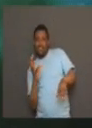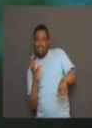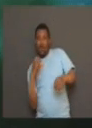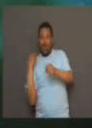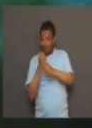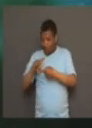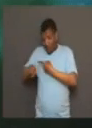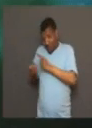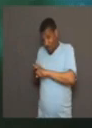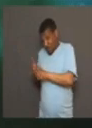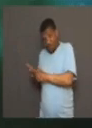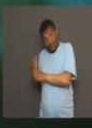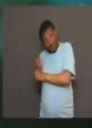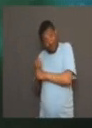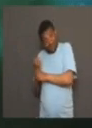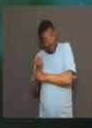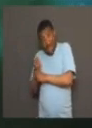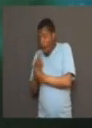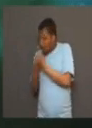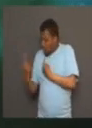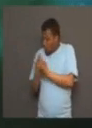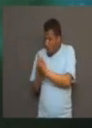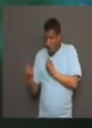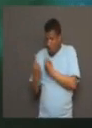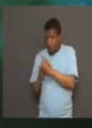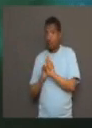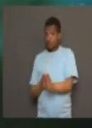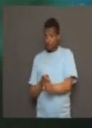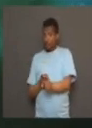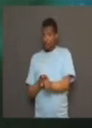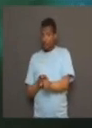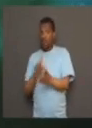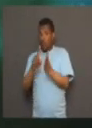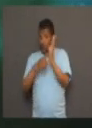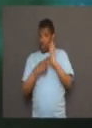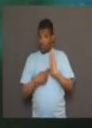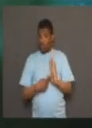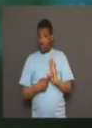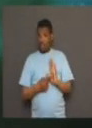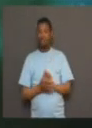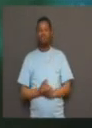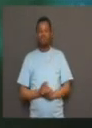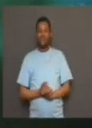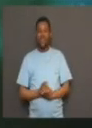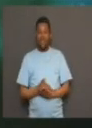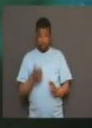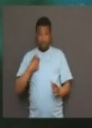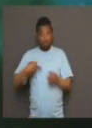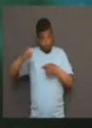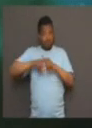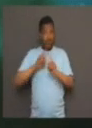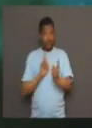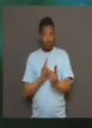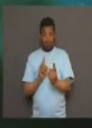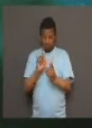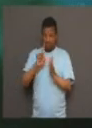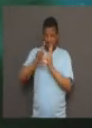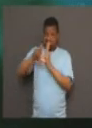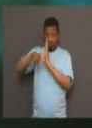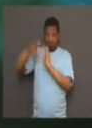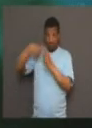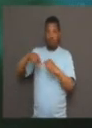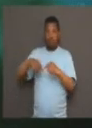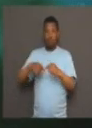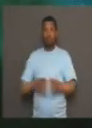Working with a partner, discuss the answer to this question. I will be back in a few